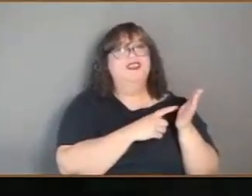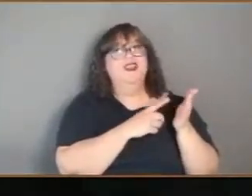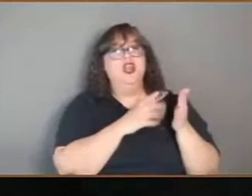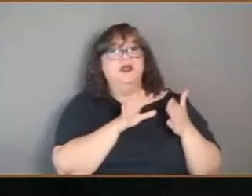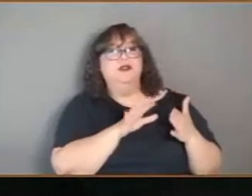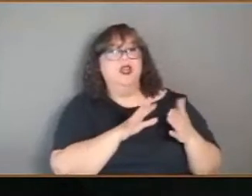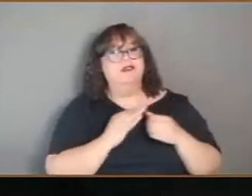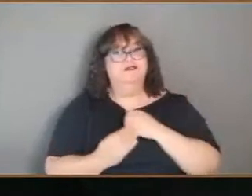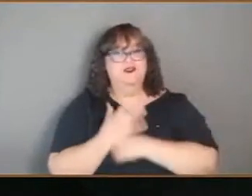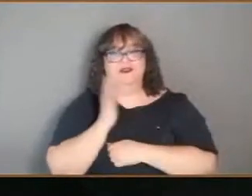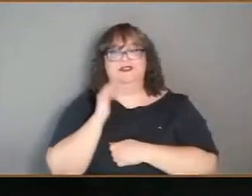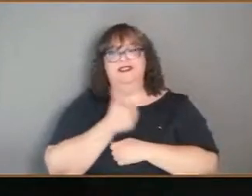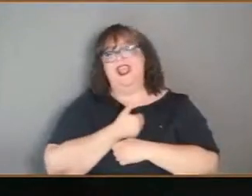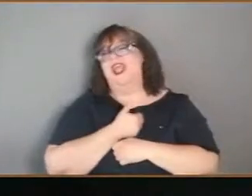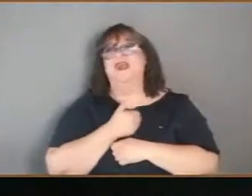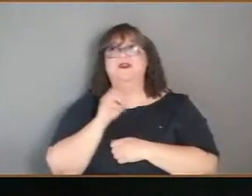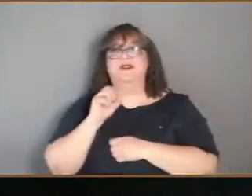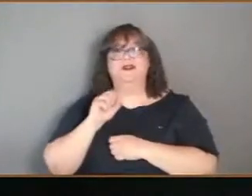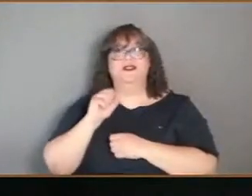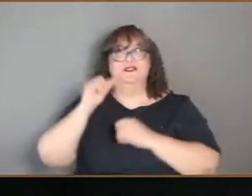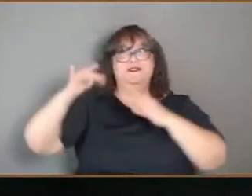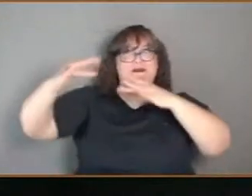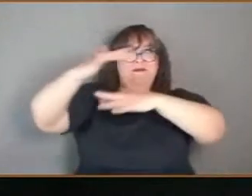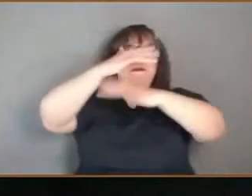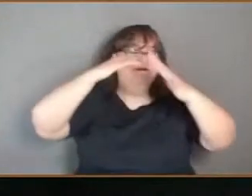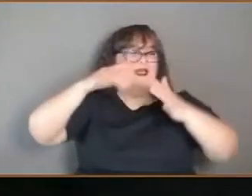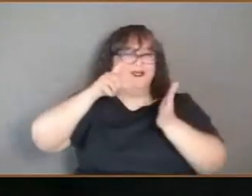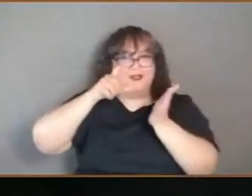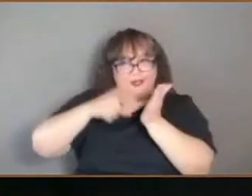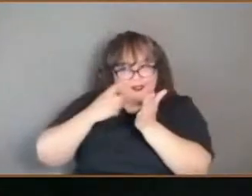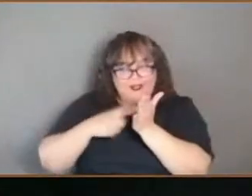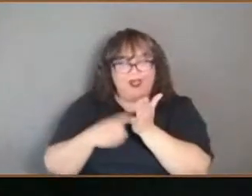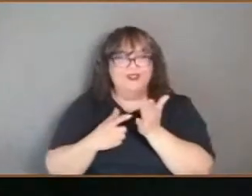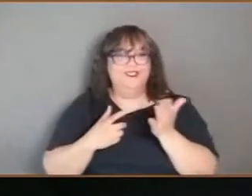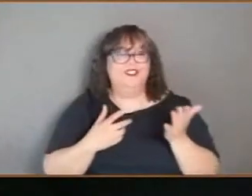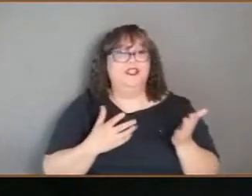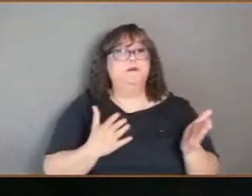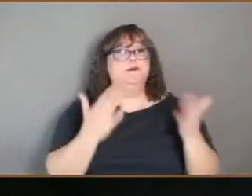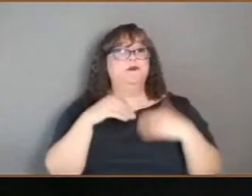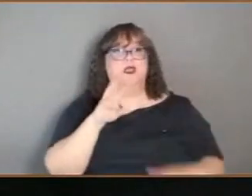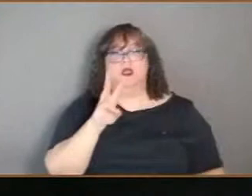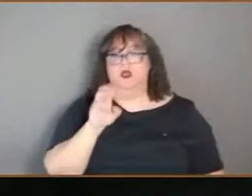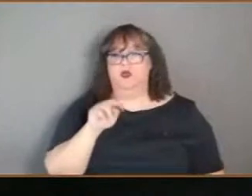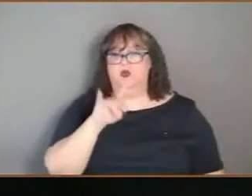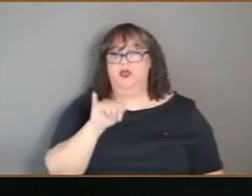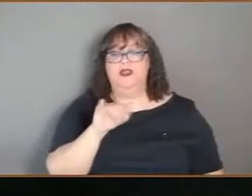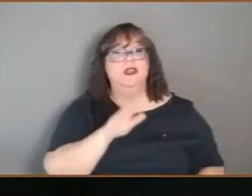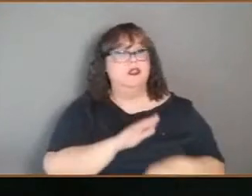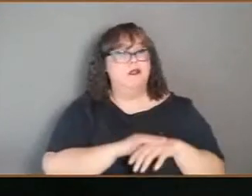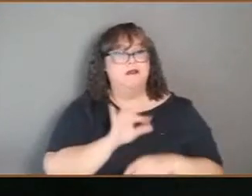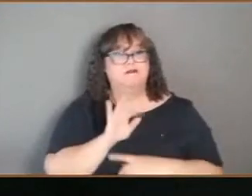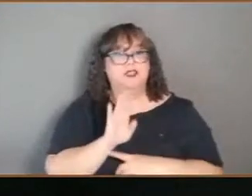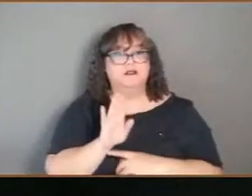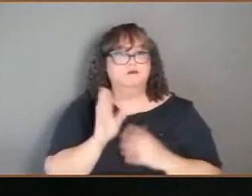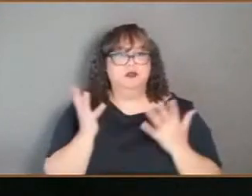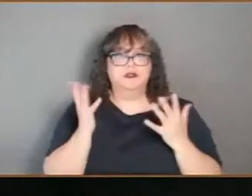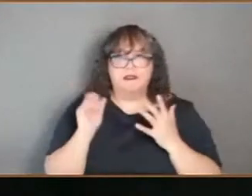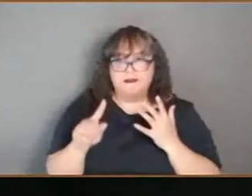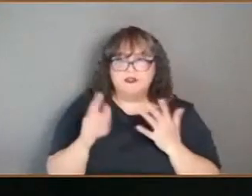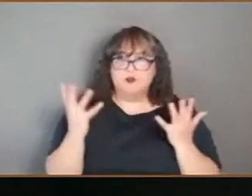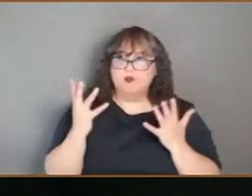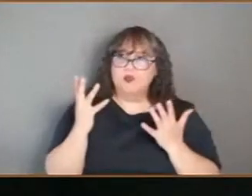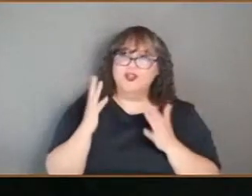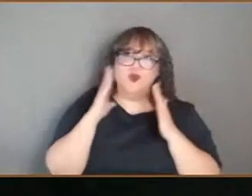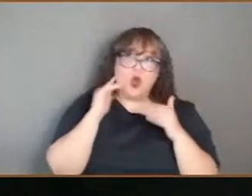think it's so appropriate. We also have Wendy on Facebook. What do you hope to learn from this mission? So